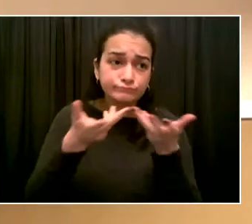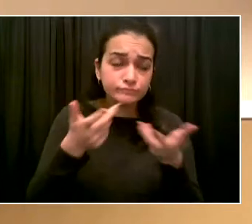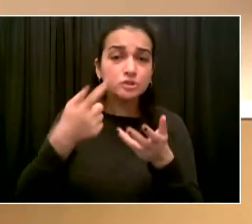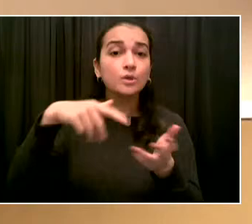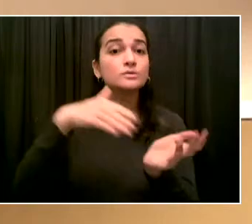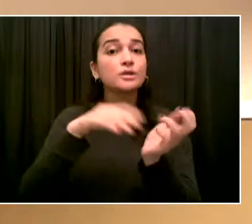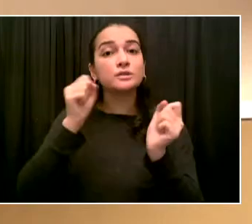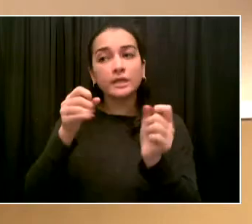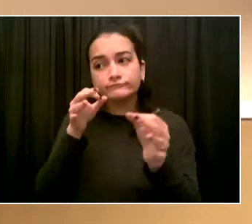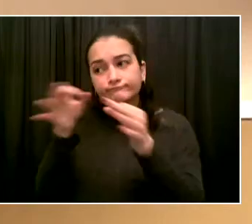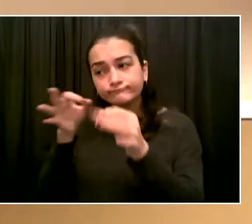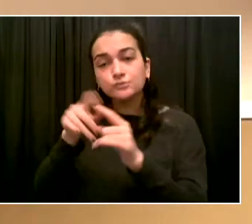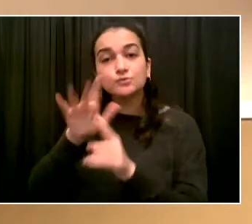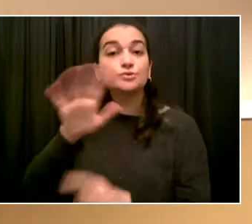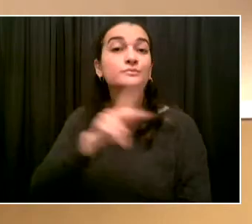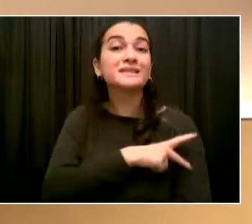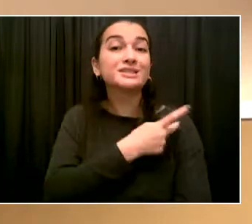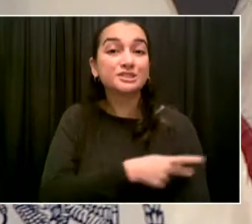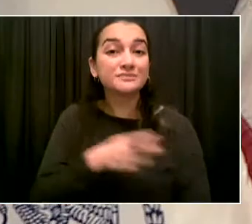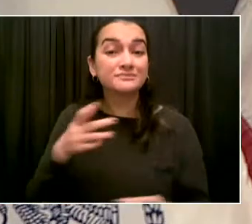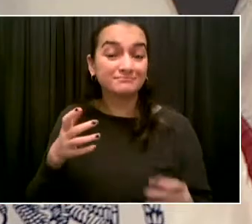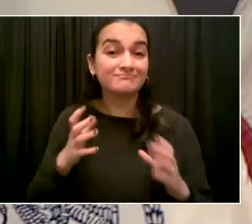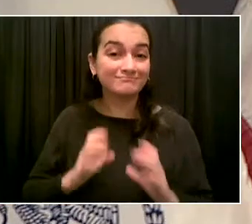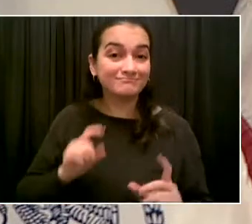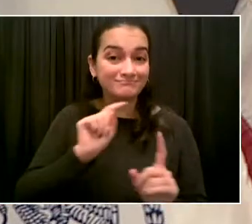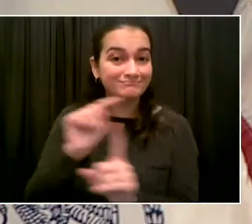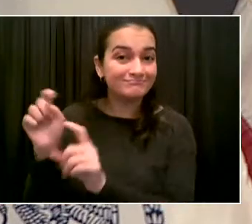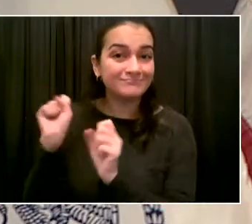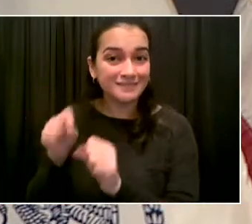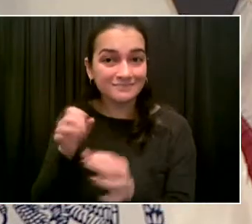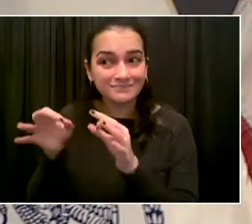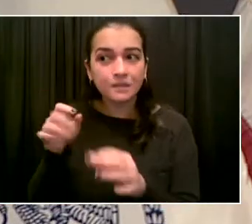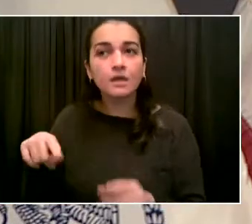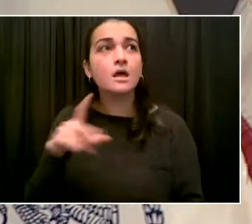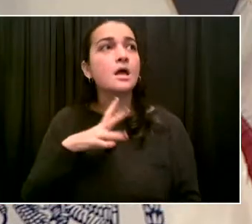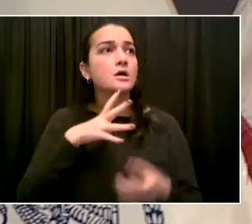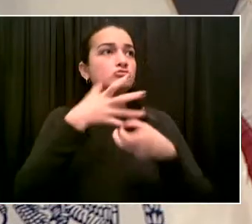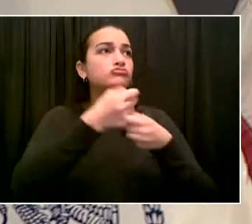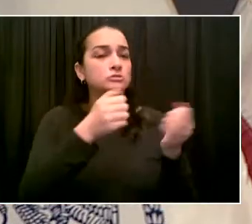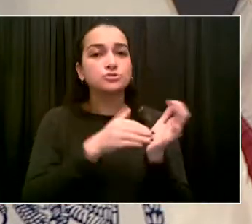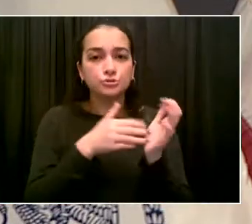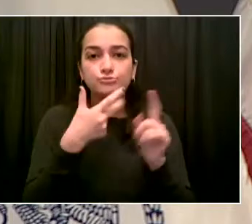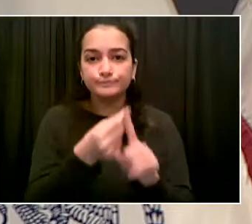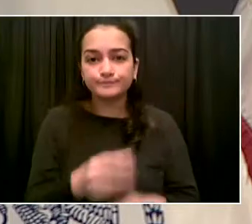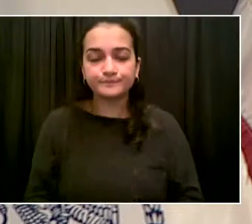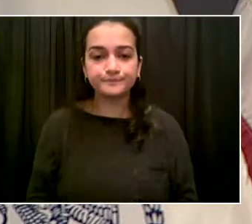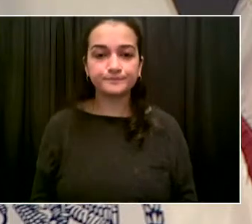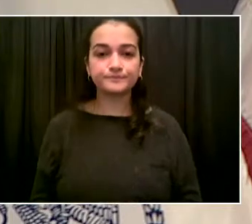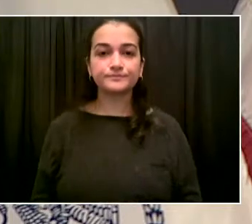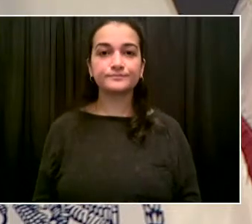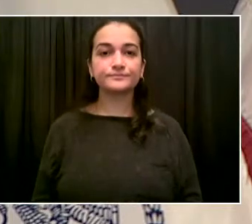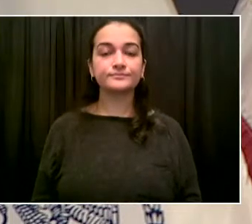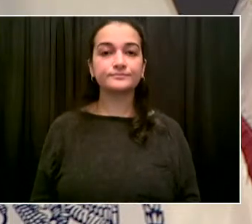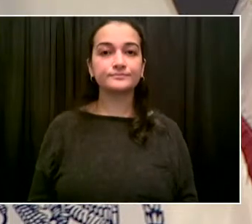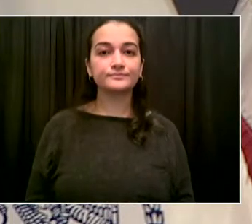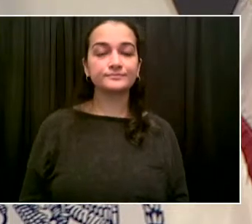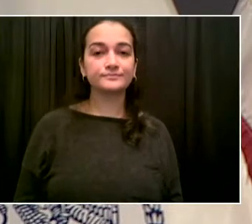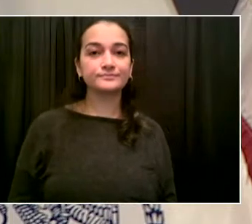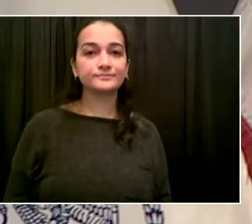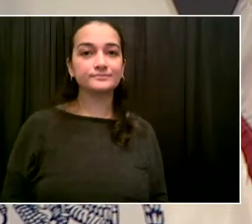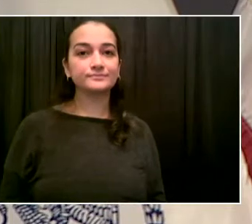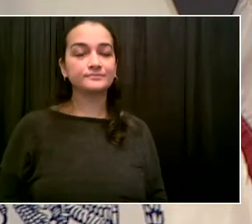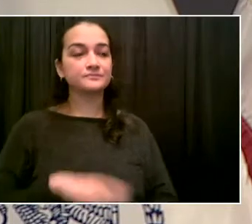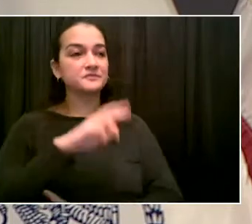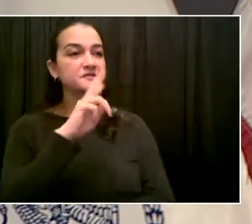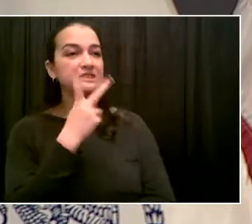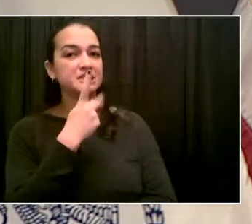as high as we possibly can. Thank you. Amen. Go ahead, Andrea. The second question, I think, just to piggyback on what Andrew was